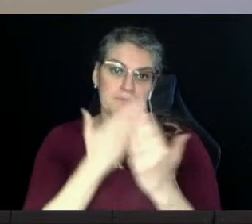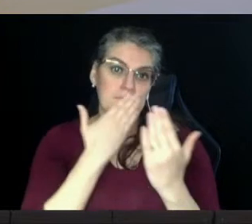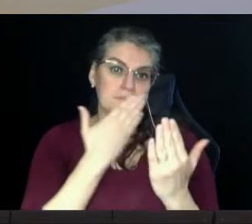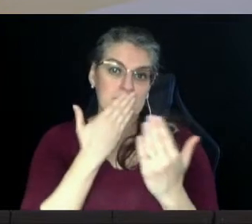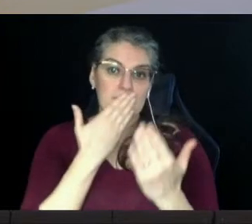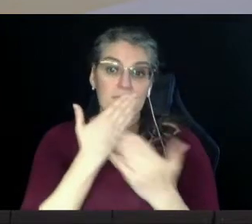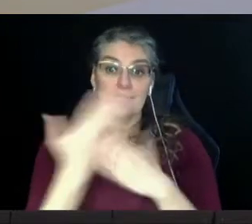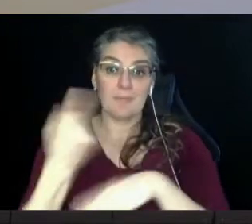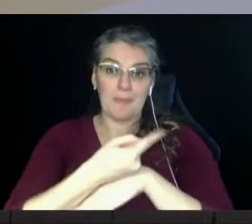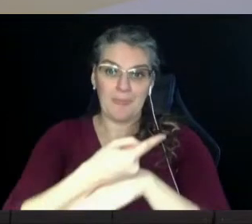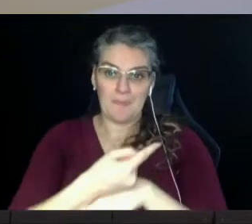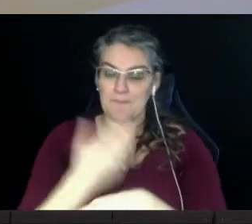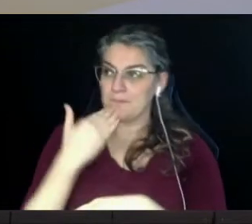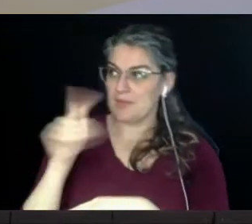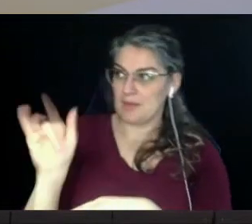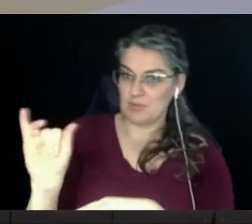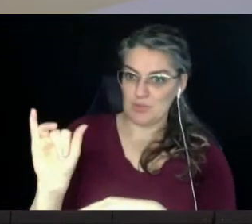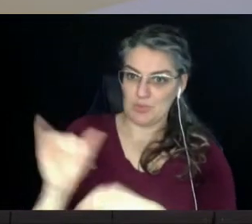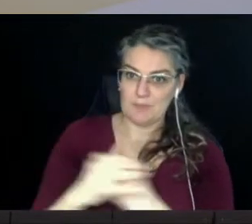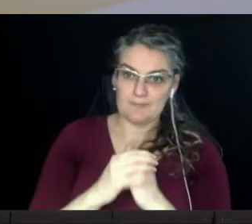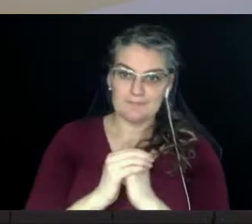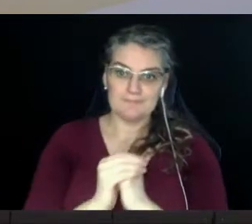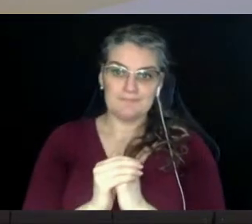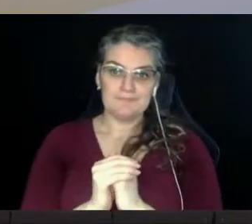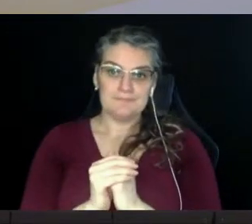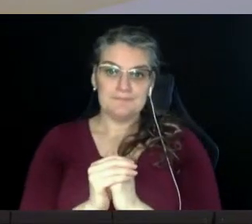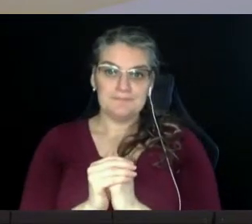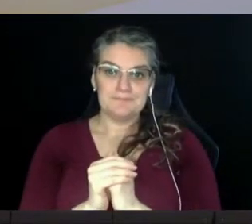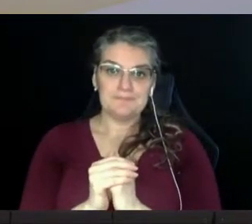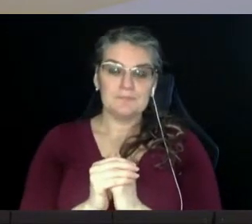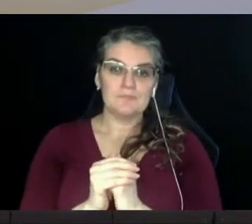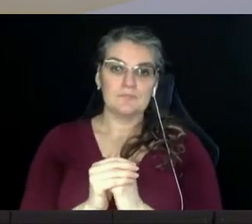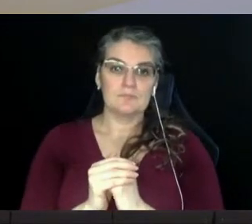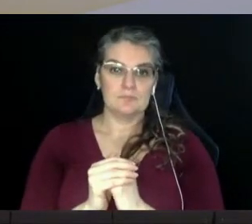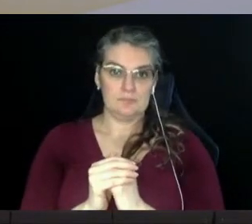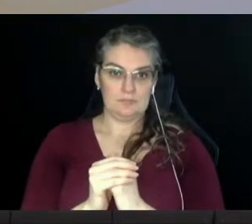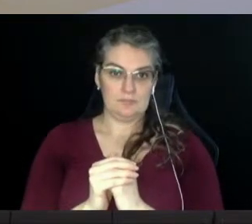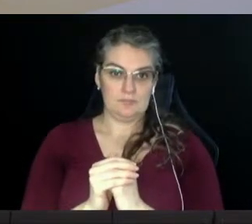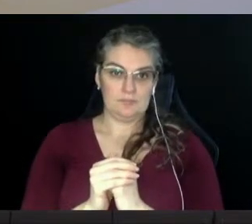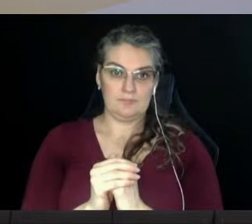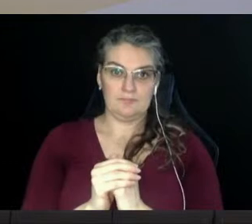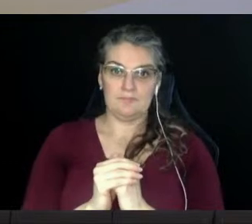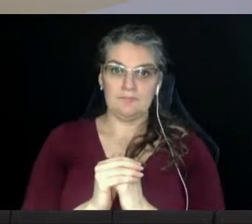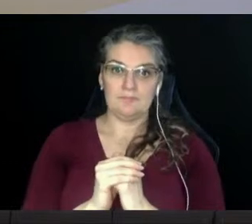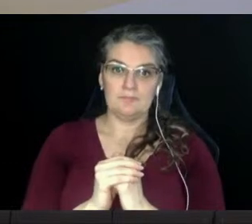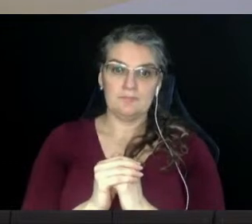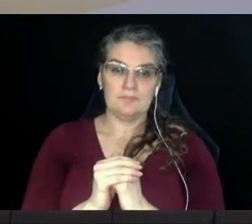day. Right. Thank you, Louise. Thank you all.